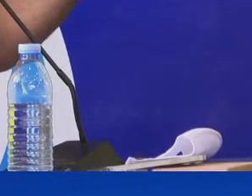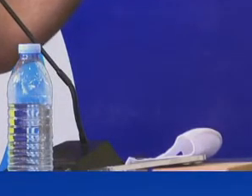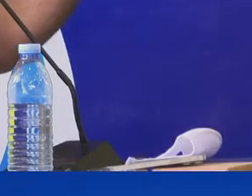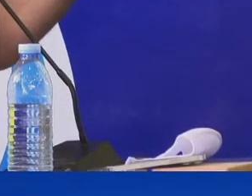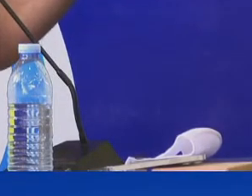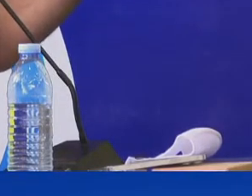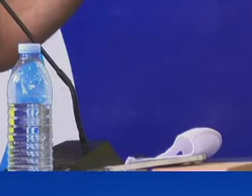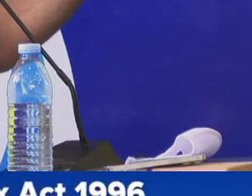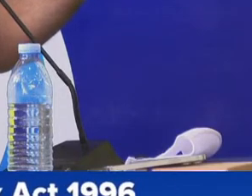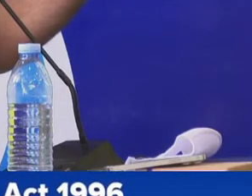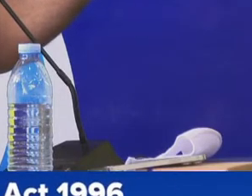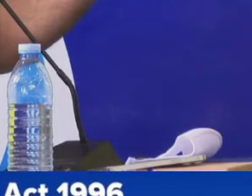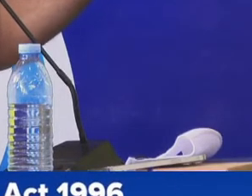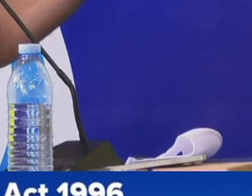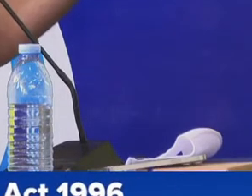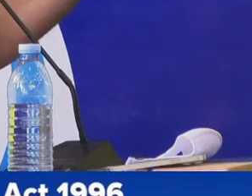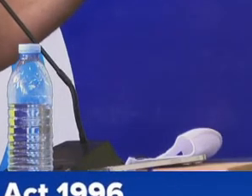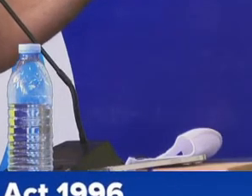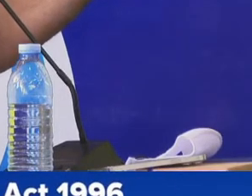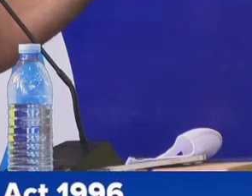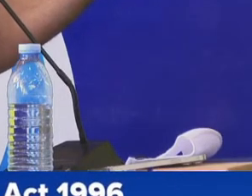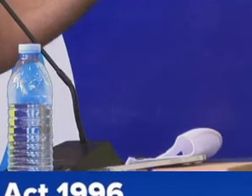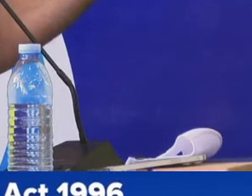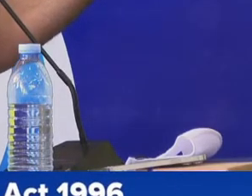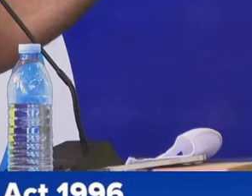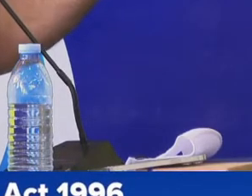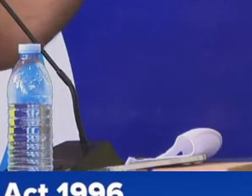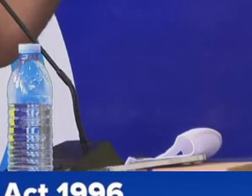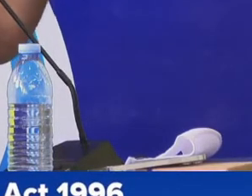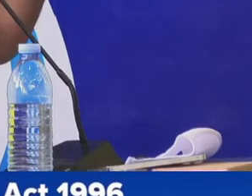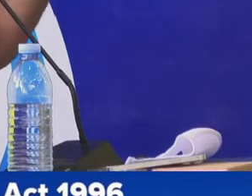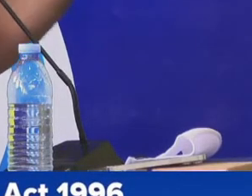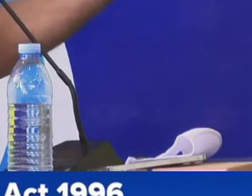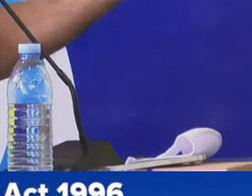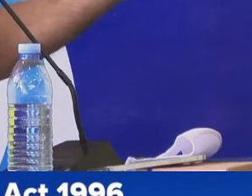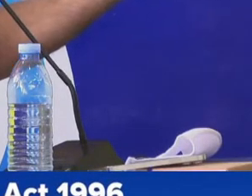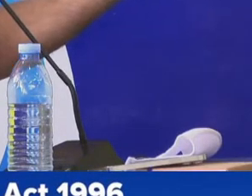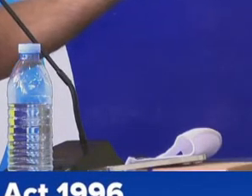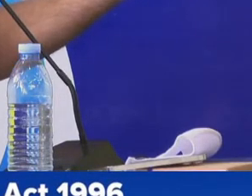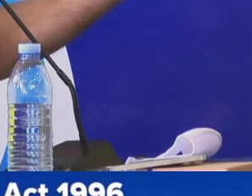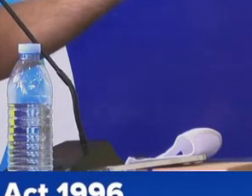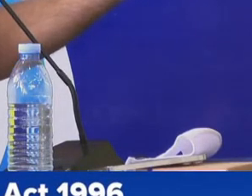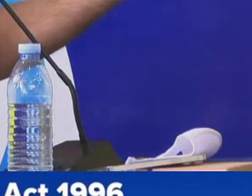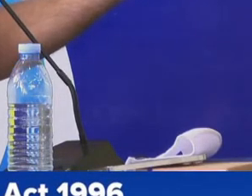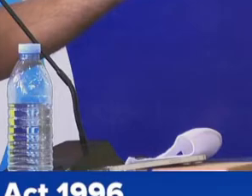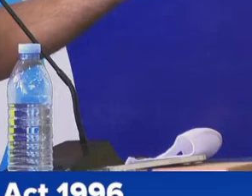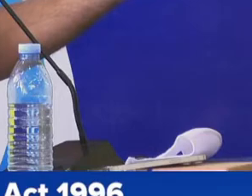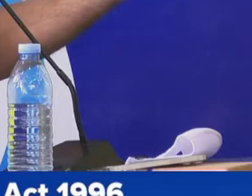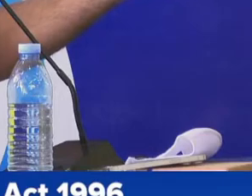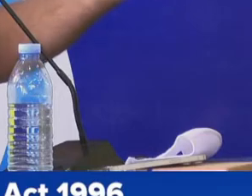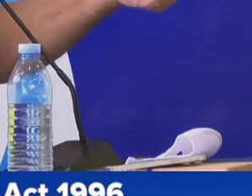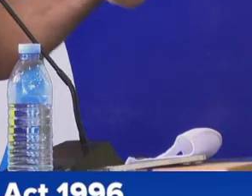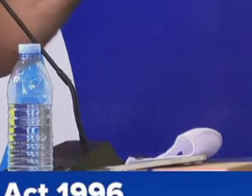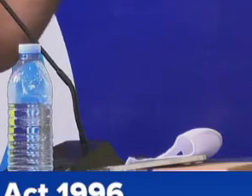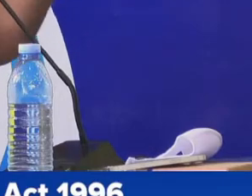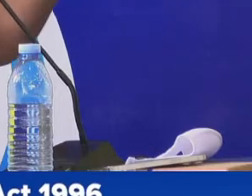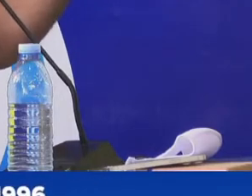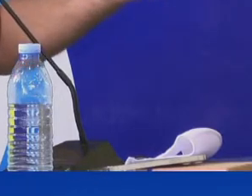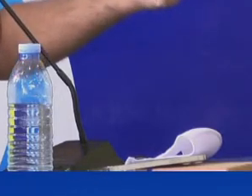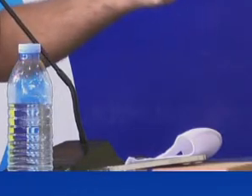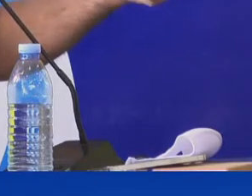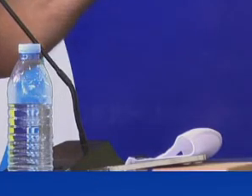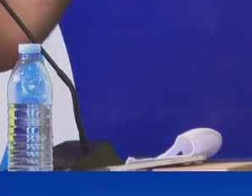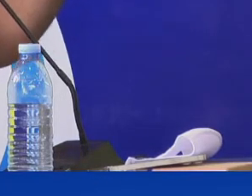a building for 1 week, it'll all get worse, and it costs more money to put back into its normal condition. You had to